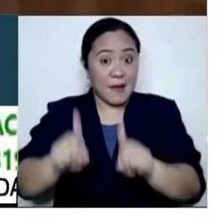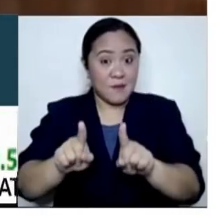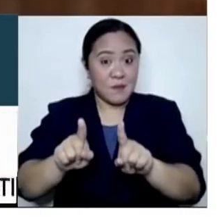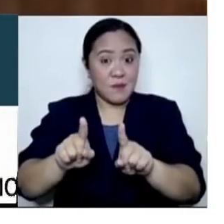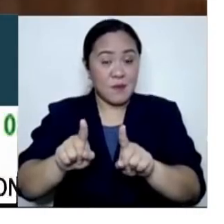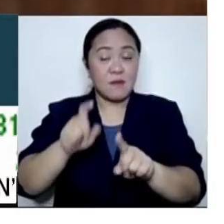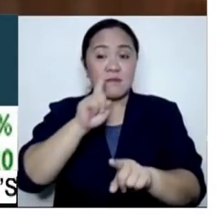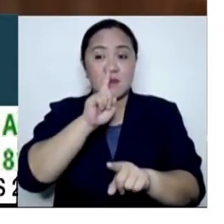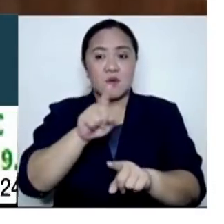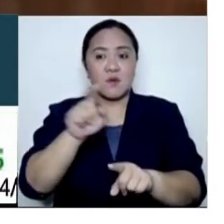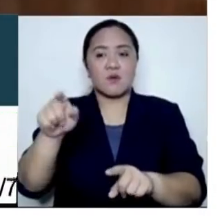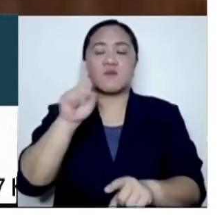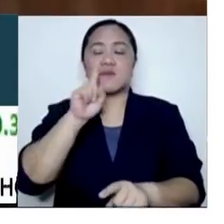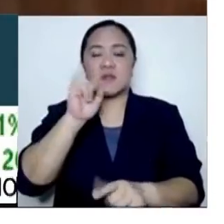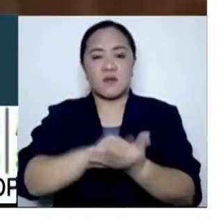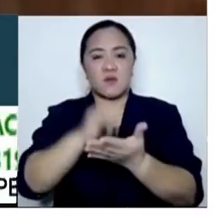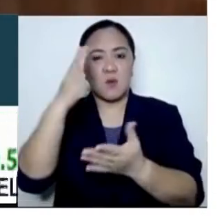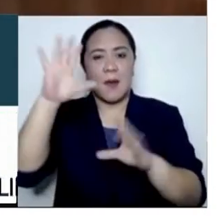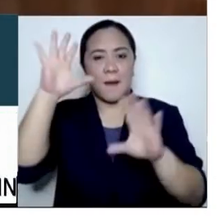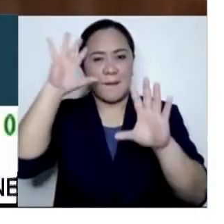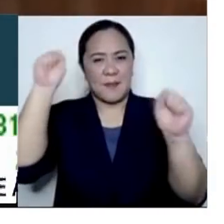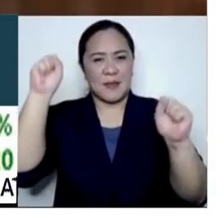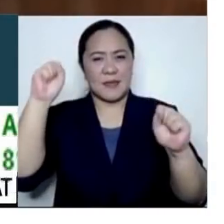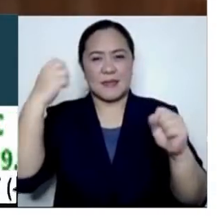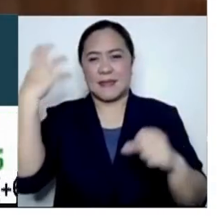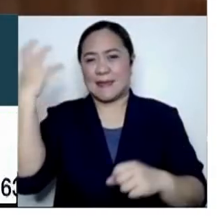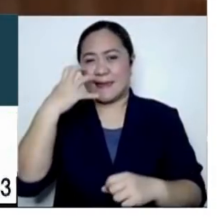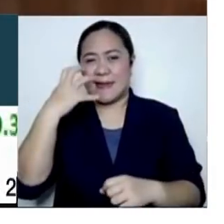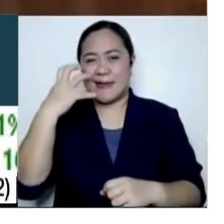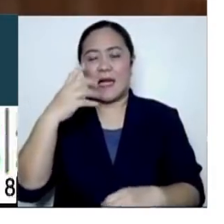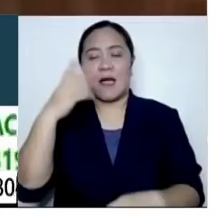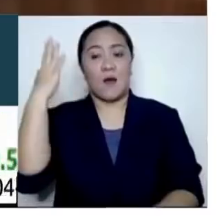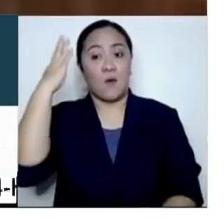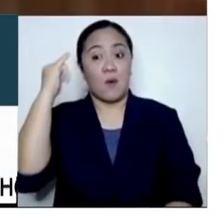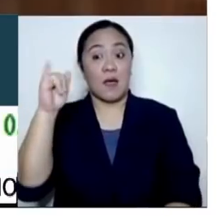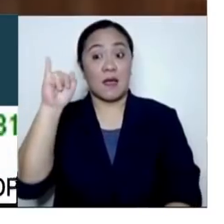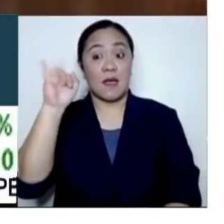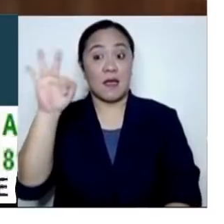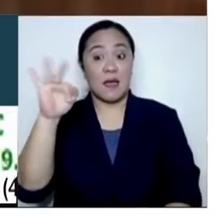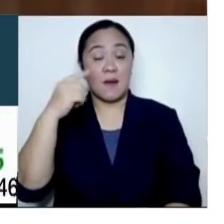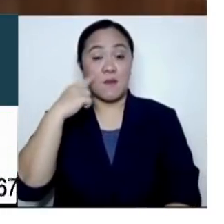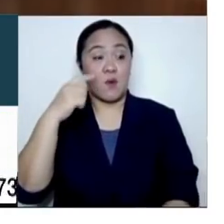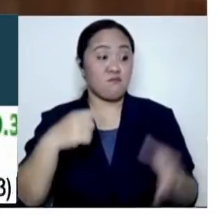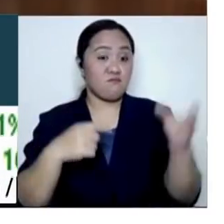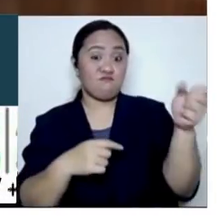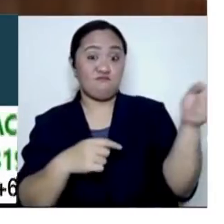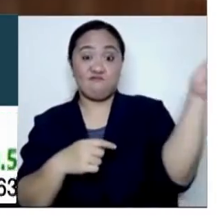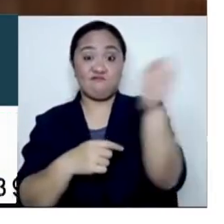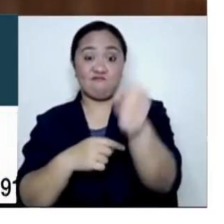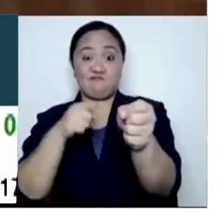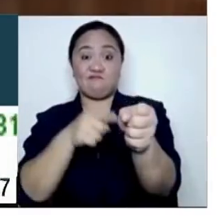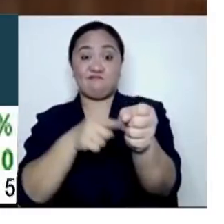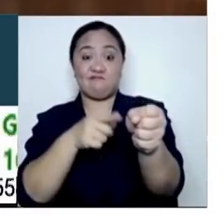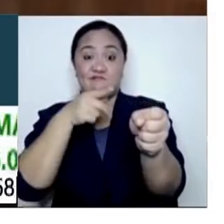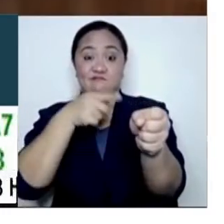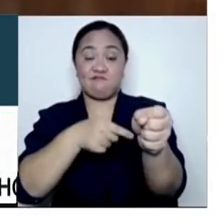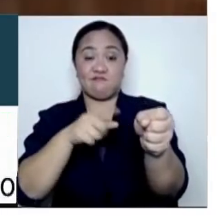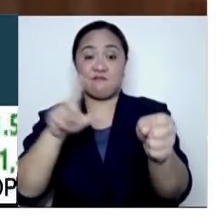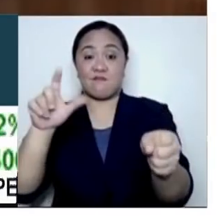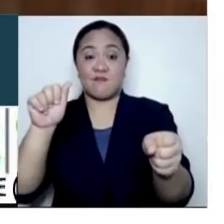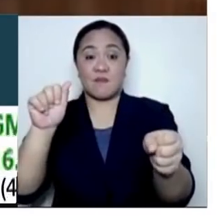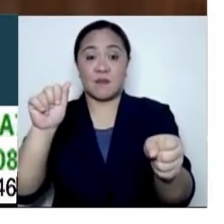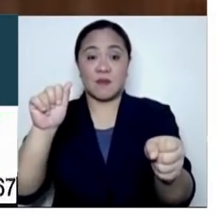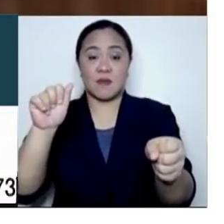kaya galit na galit ang Pangulo. This would never have happened kung hindi niya in-appoint itong si Lau